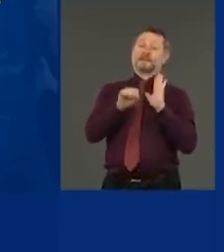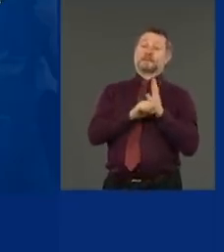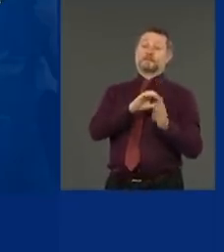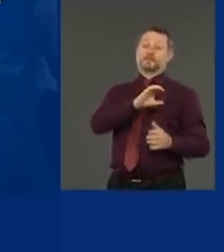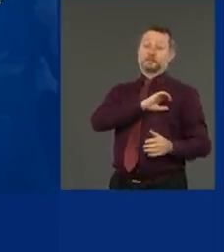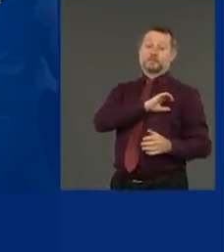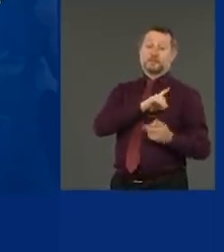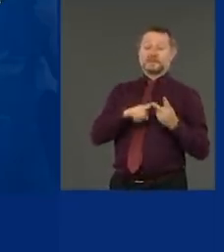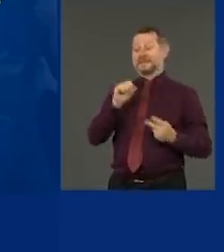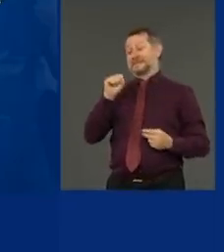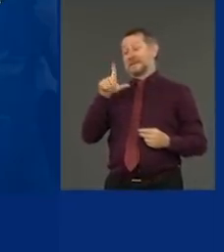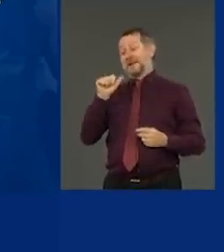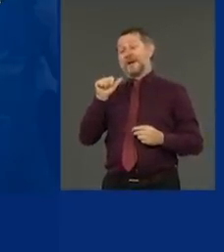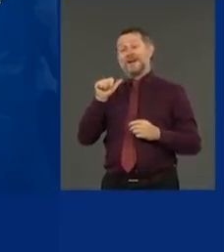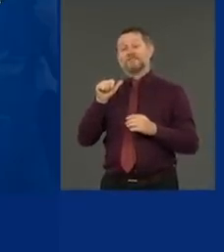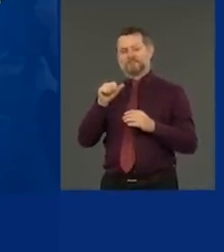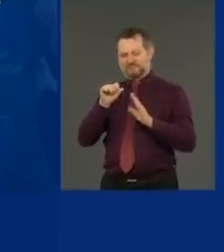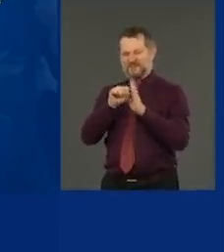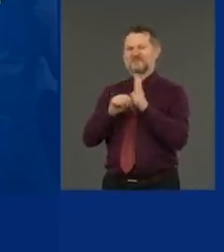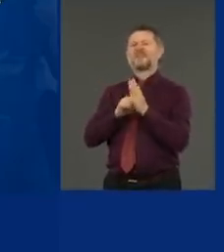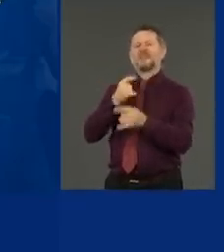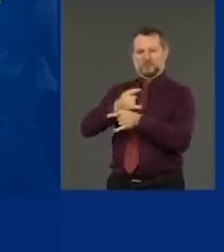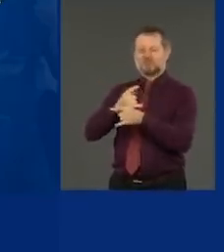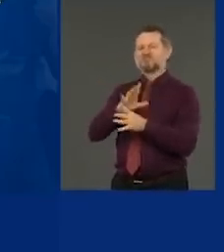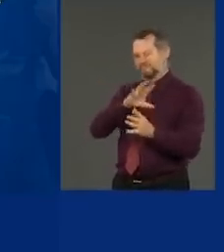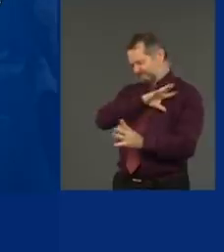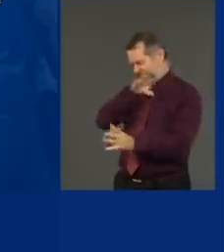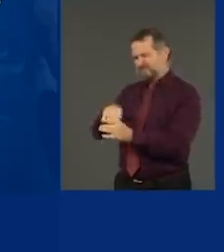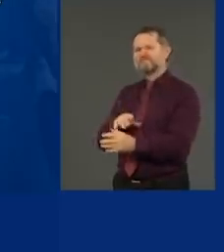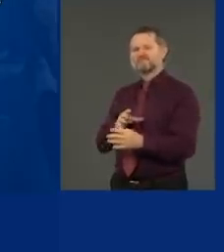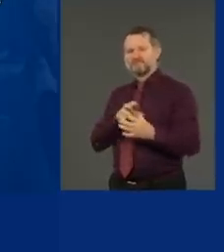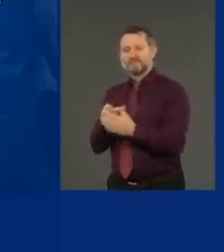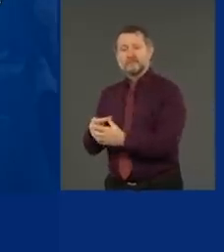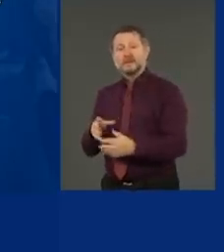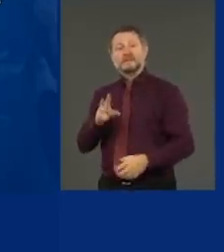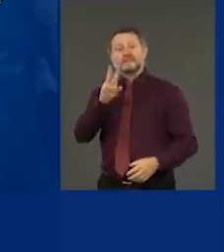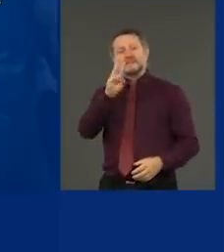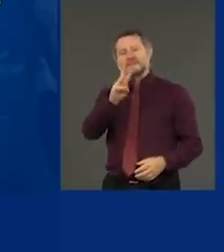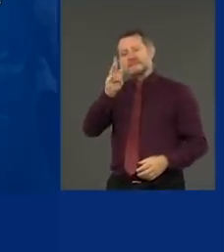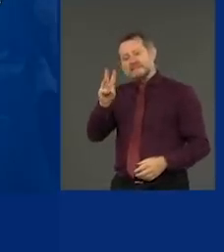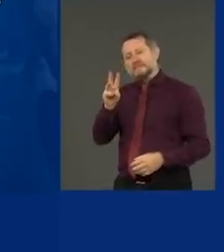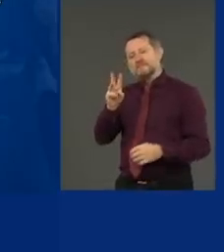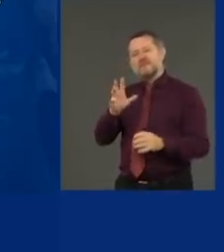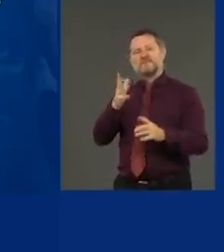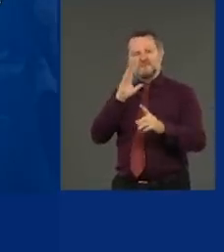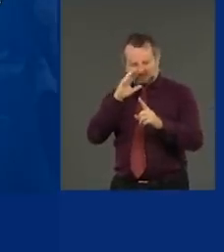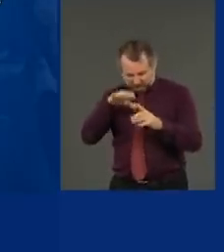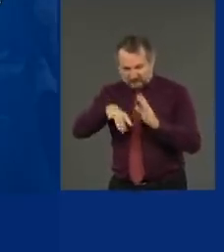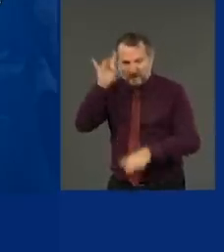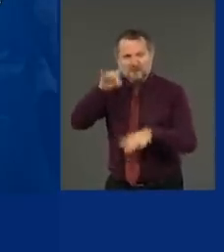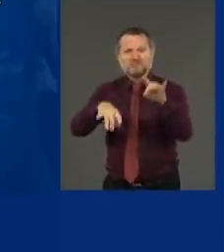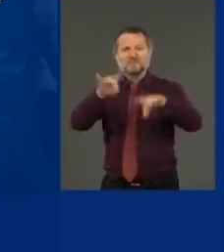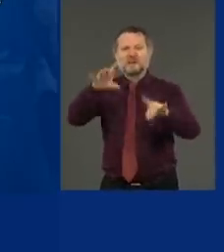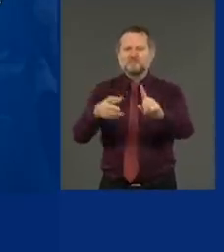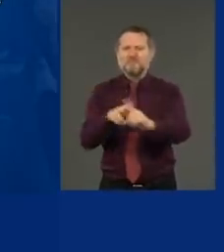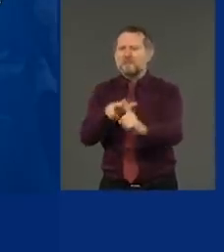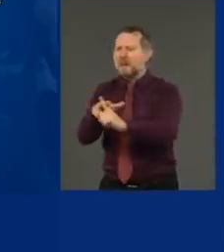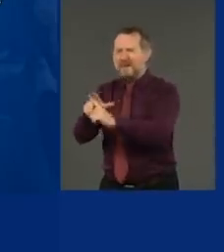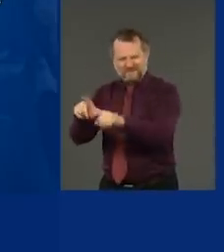are supplementing. They did 66 violations over the weekend. I hope establishments are getting the